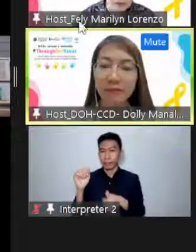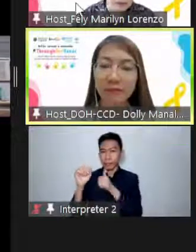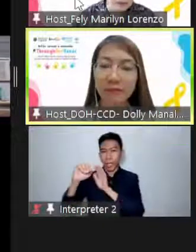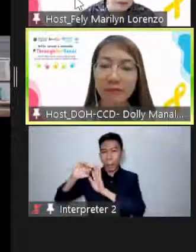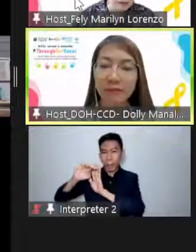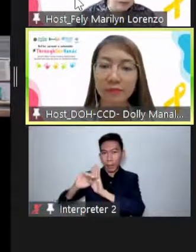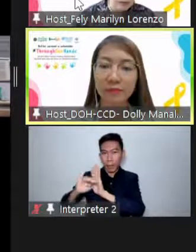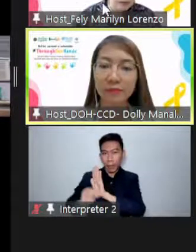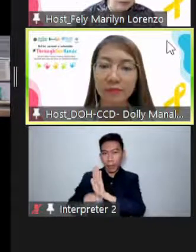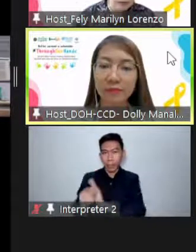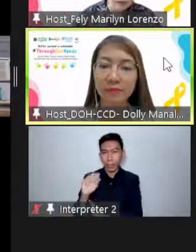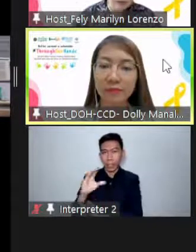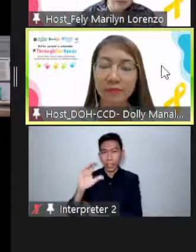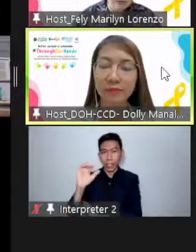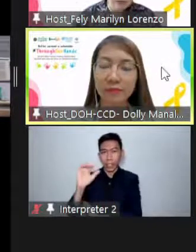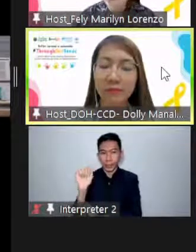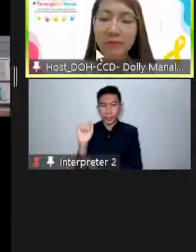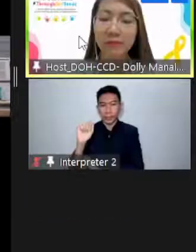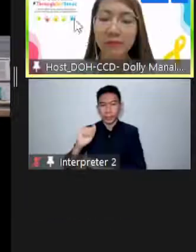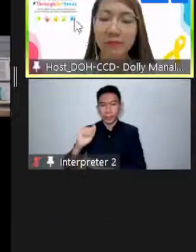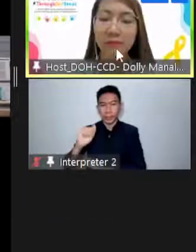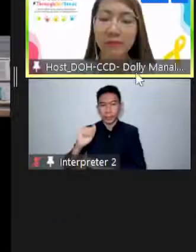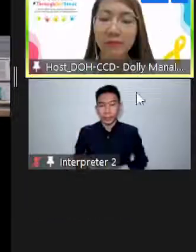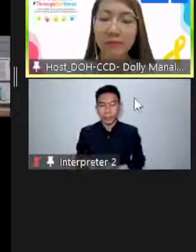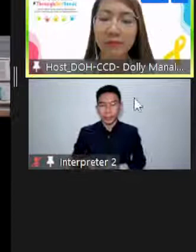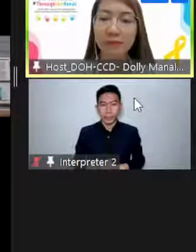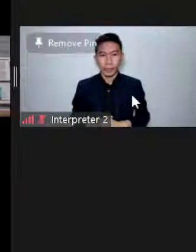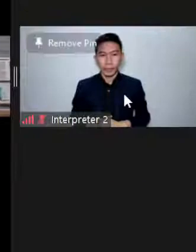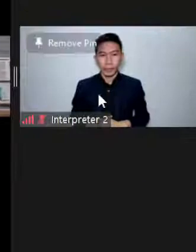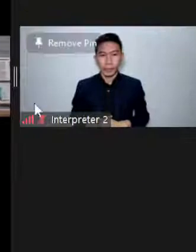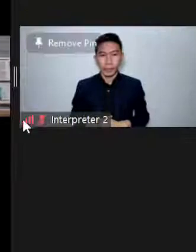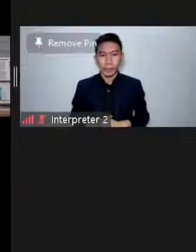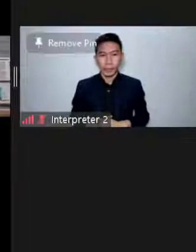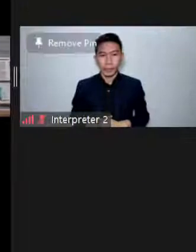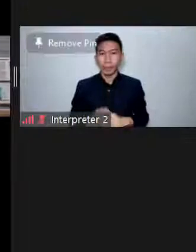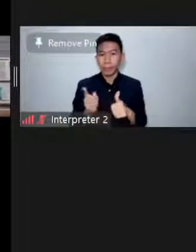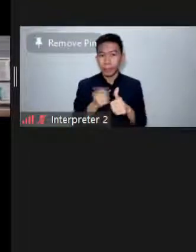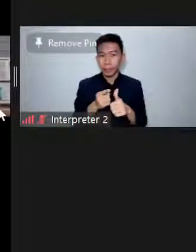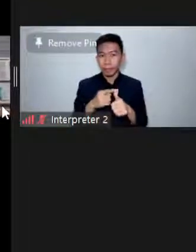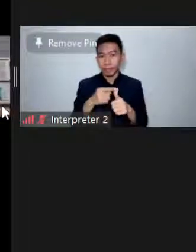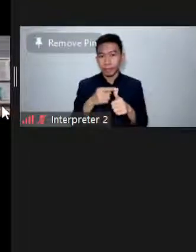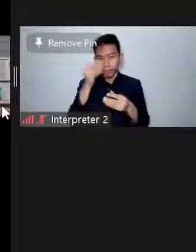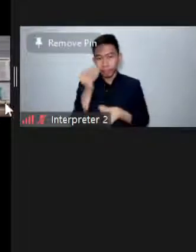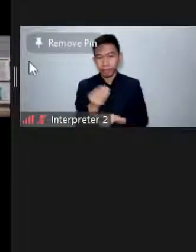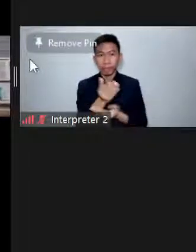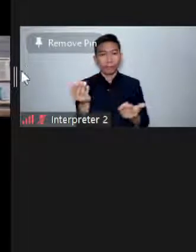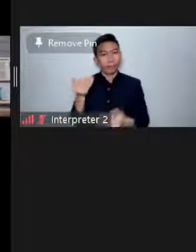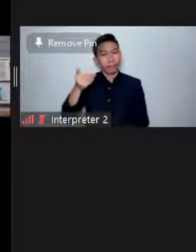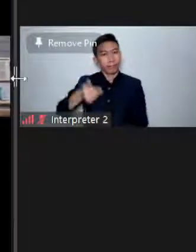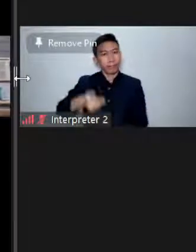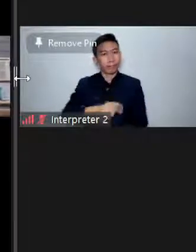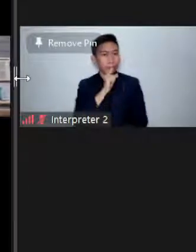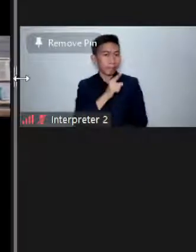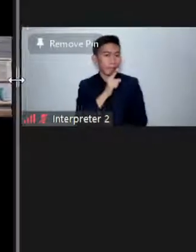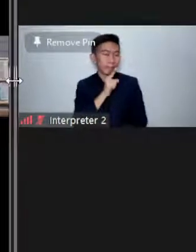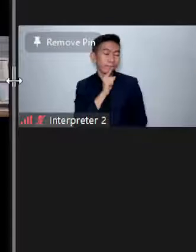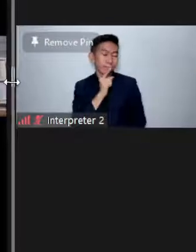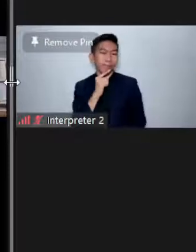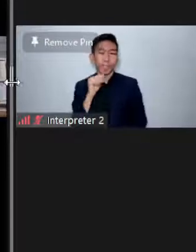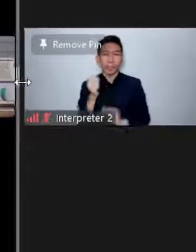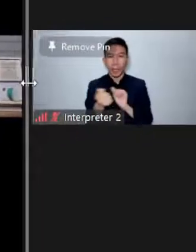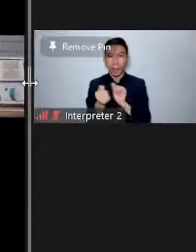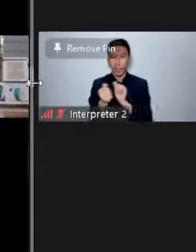Cancer Control Act. First off, for the information of everybody, I was the chair of the technical working group that developed